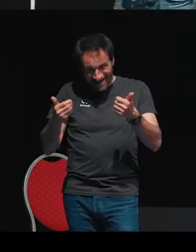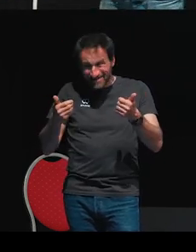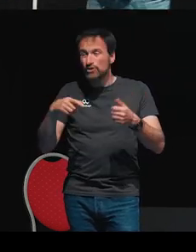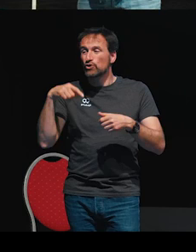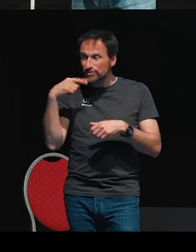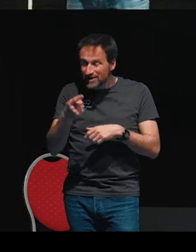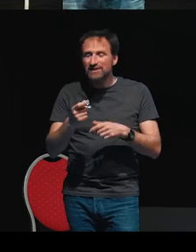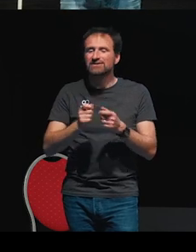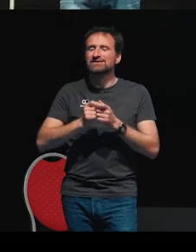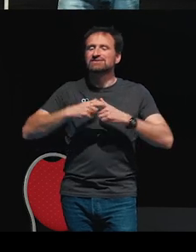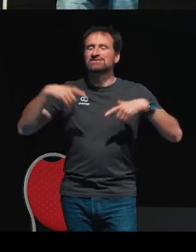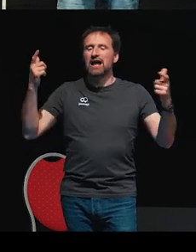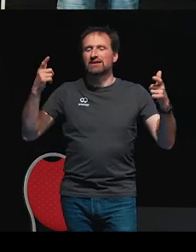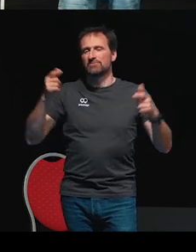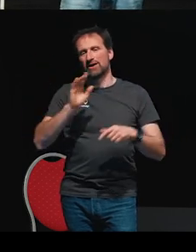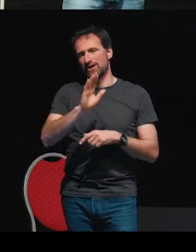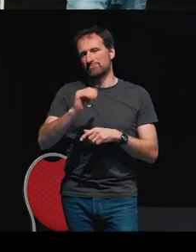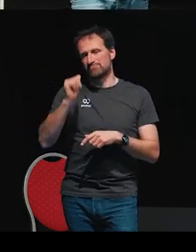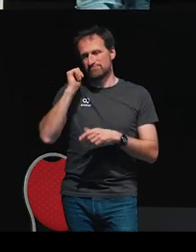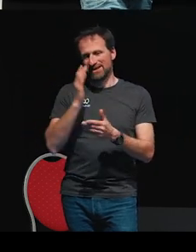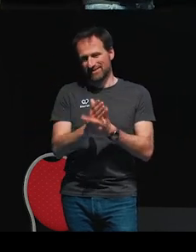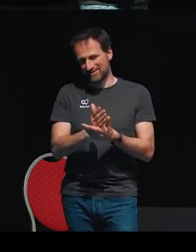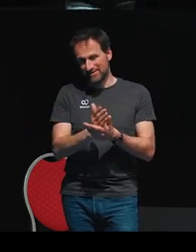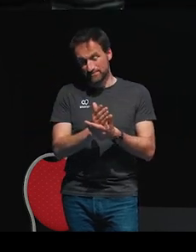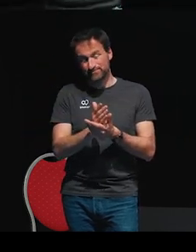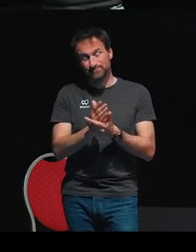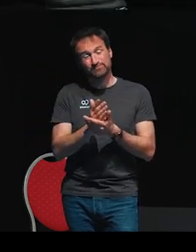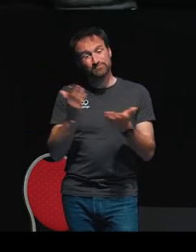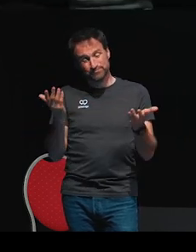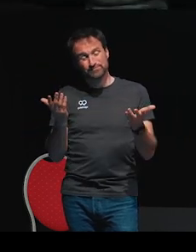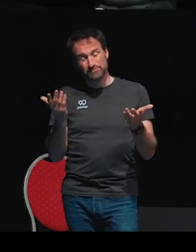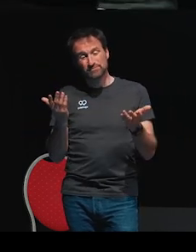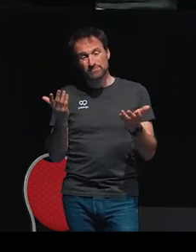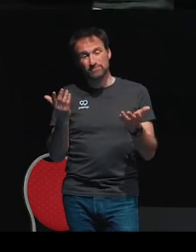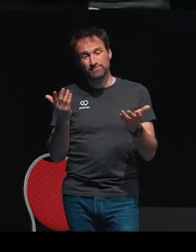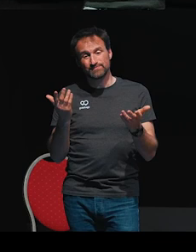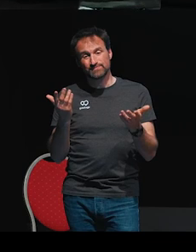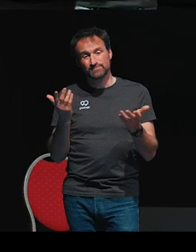scale his backends. Then you can also